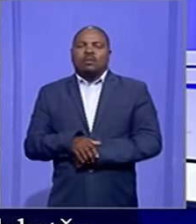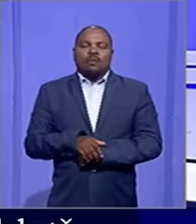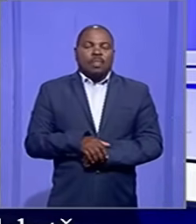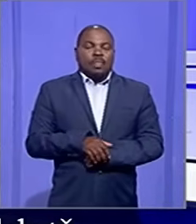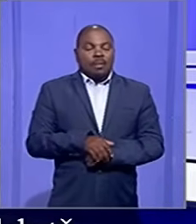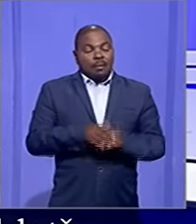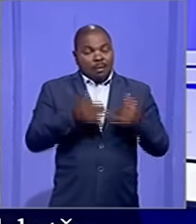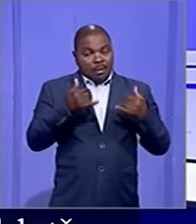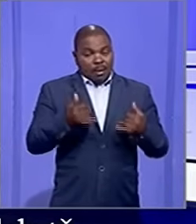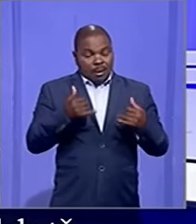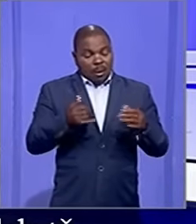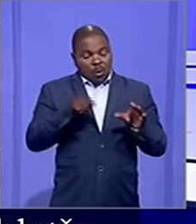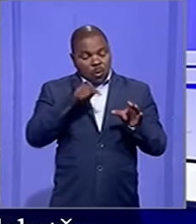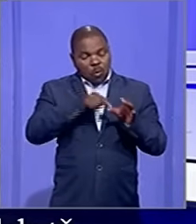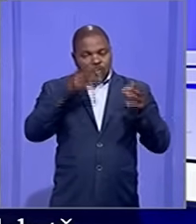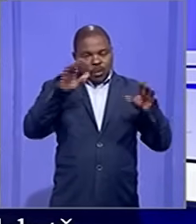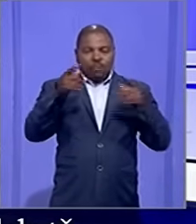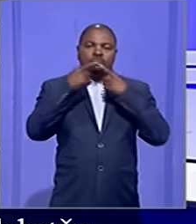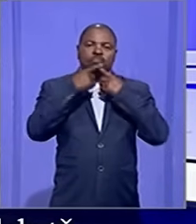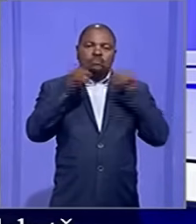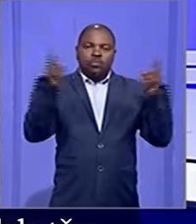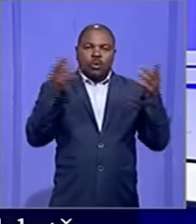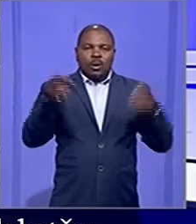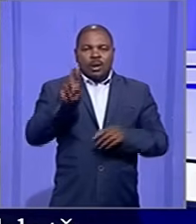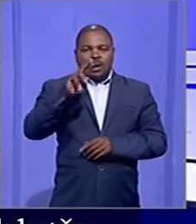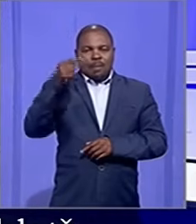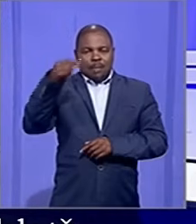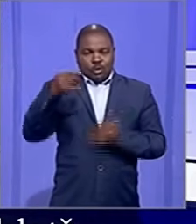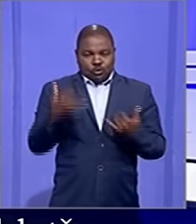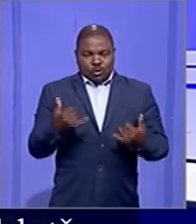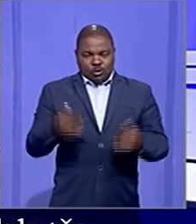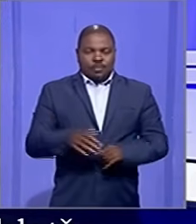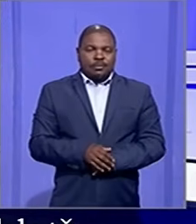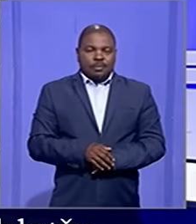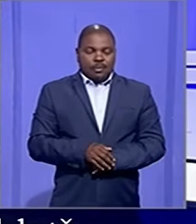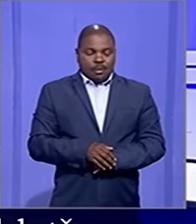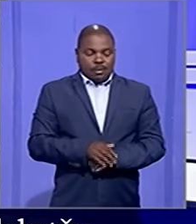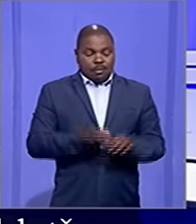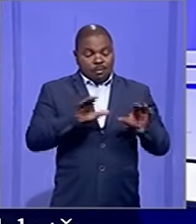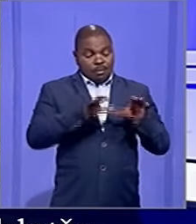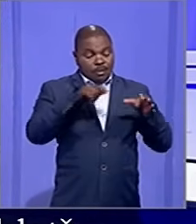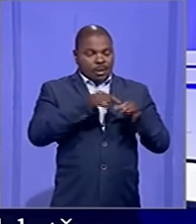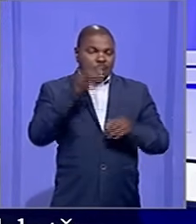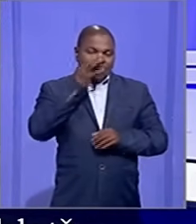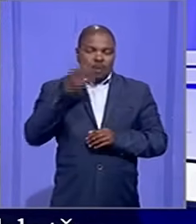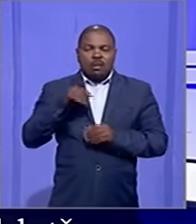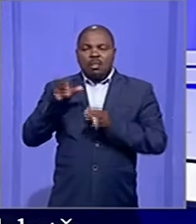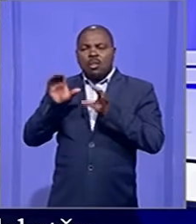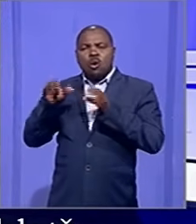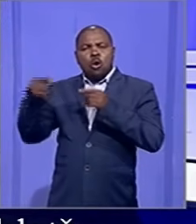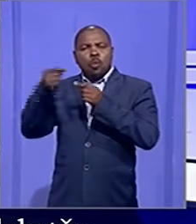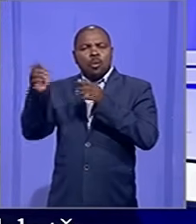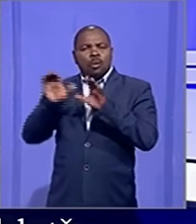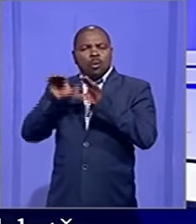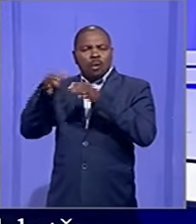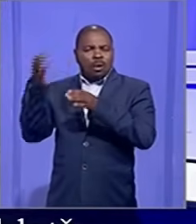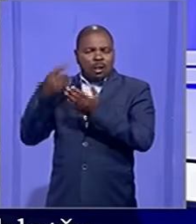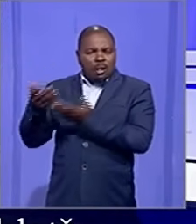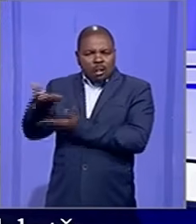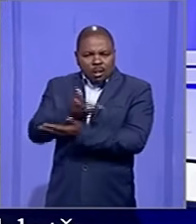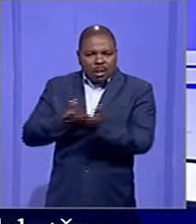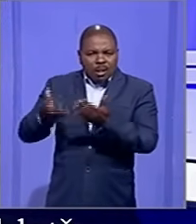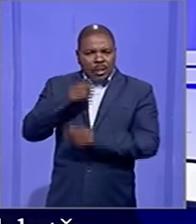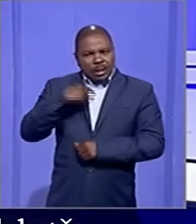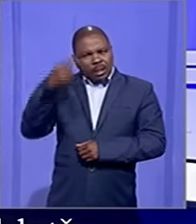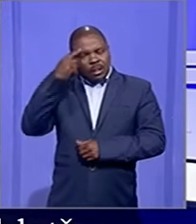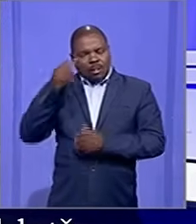ka ge mokgatlo o botsebiša babegaditaba ka Randburg ka Johannesburg. Action SA e re maloko wa seboka sa makgotlaganetšo a rerišana ka kgonagalo